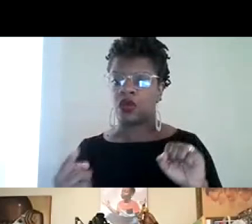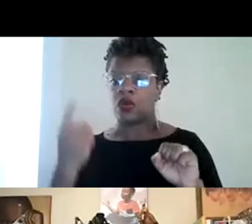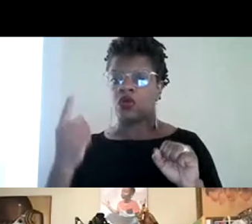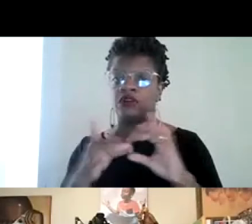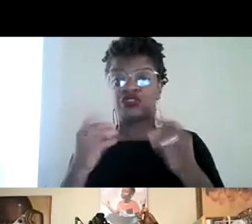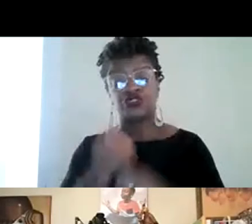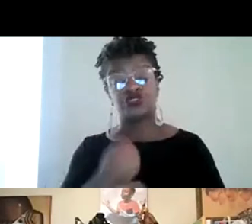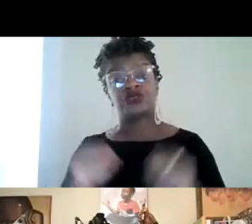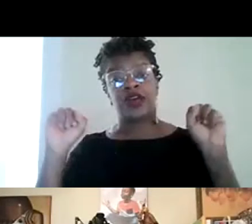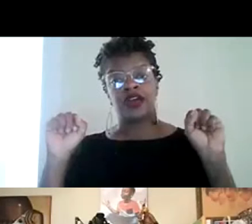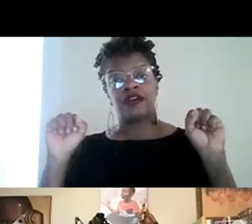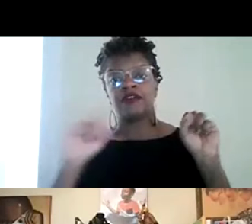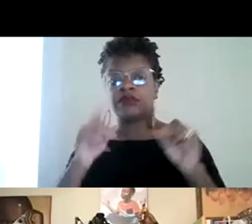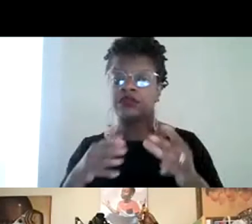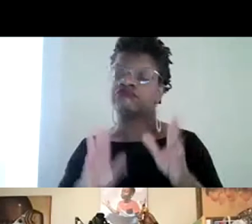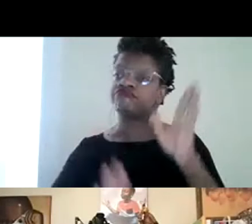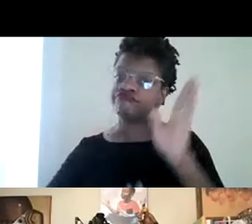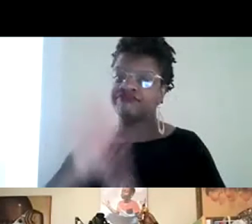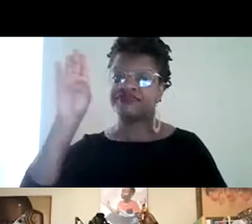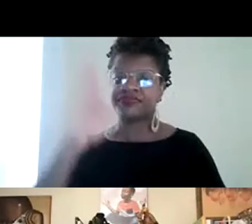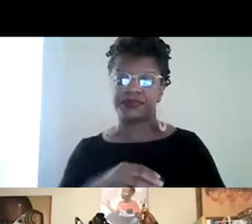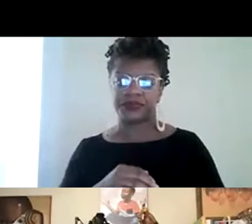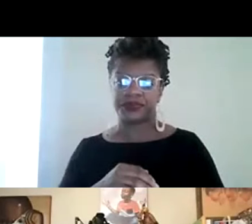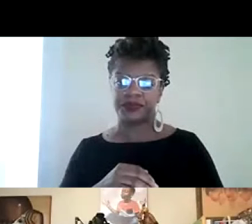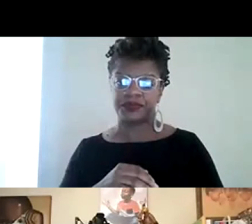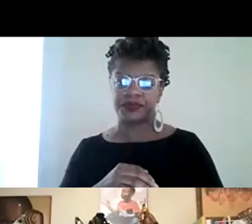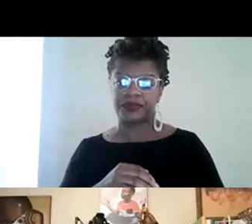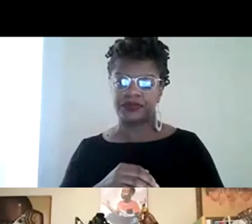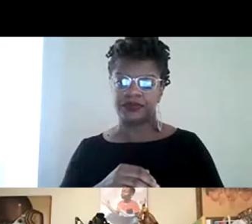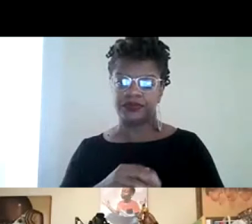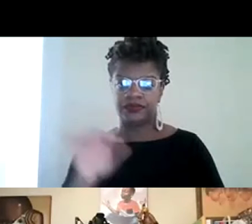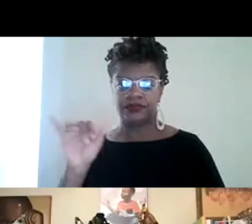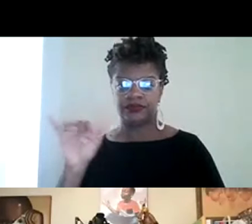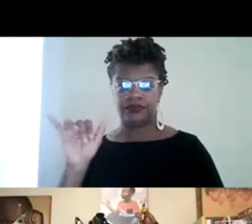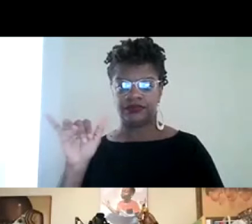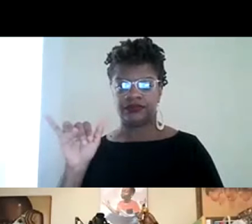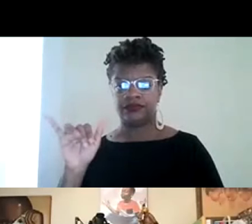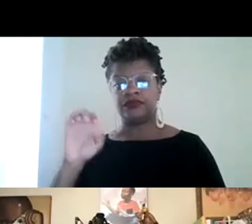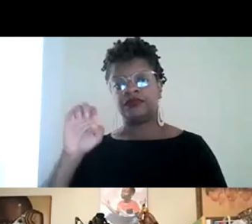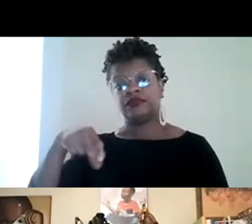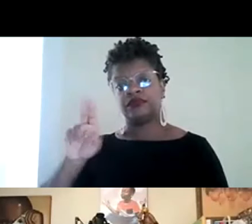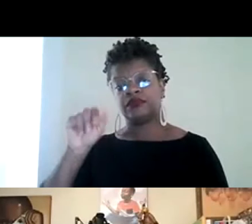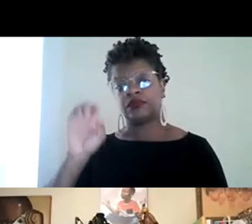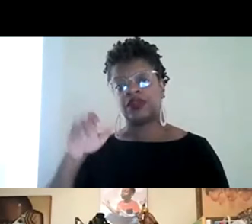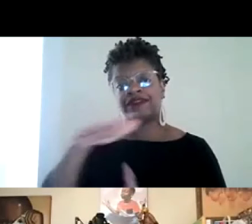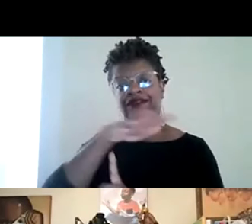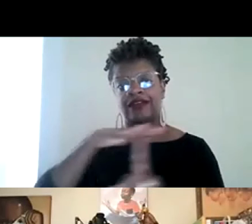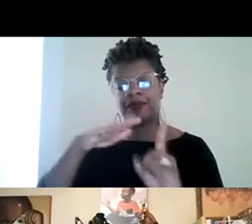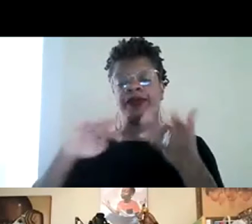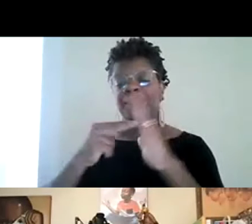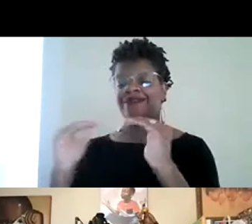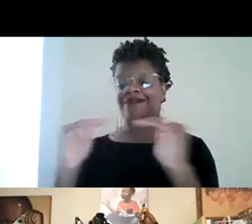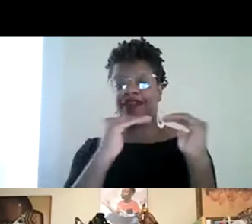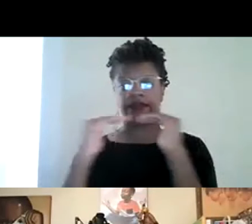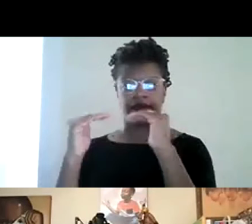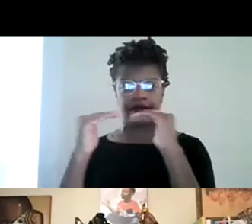their ability to thrive. And then there's the notion of equitable environments, this idea of fairness